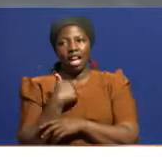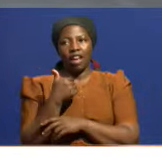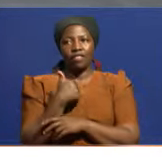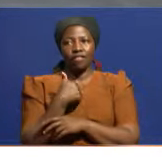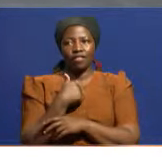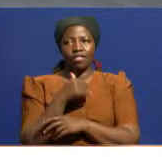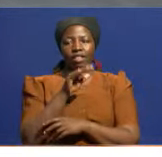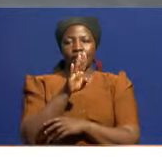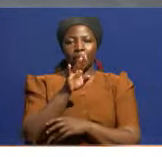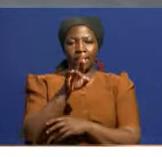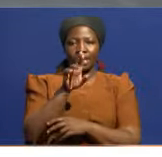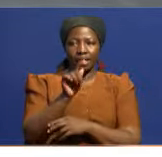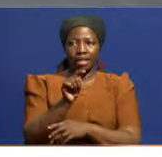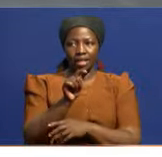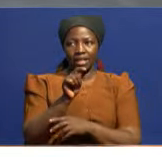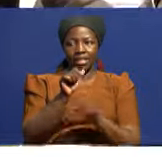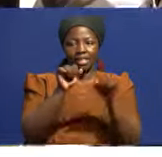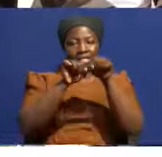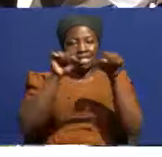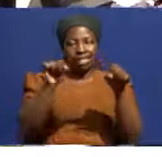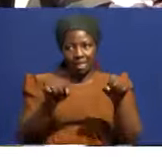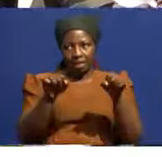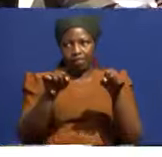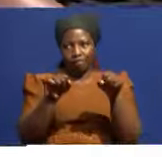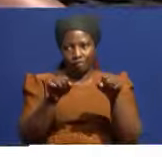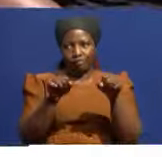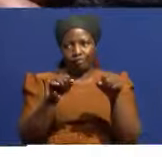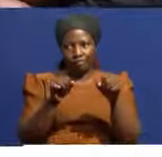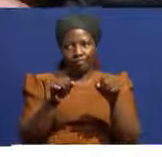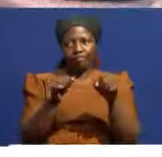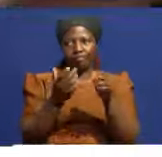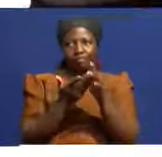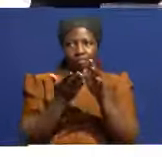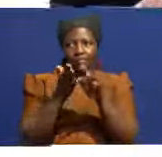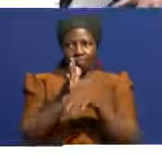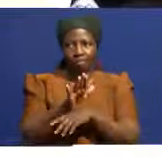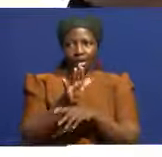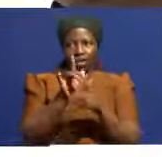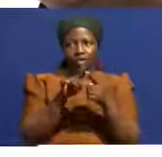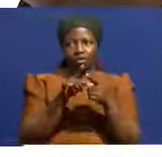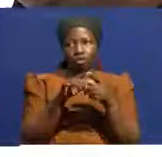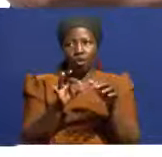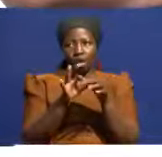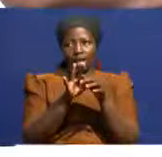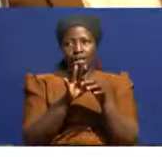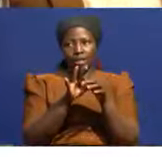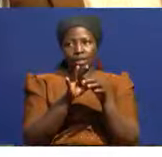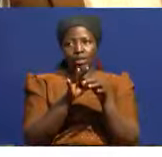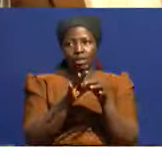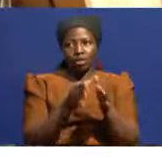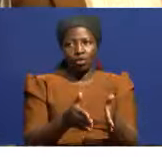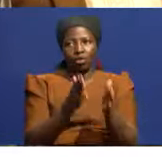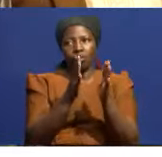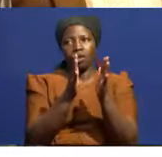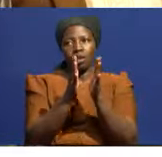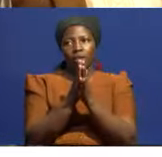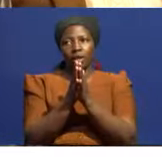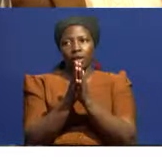transit BRT system to ease transportation in the city by linking roads to the railway terminal.